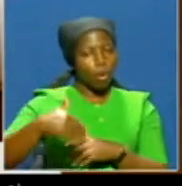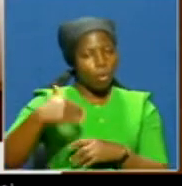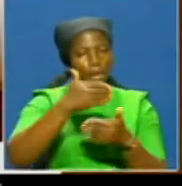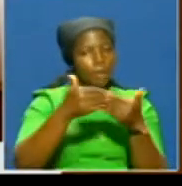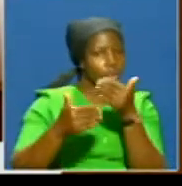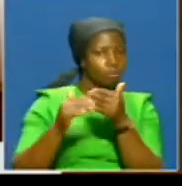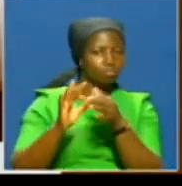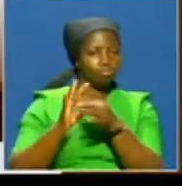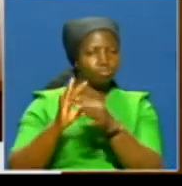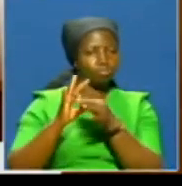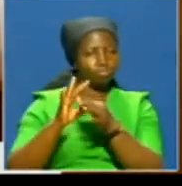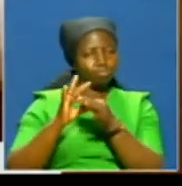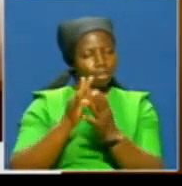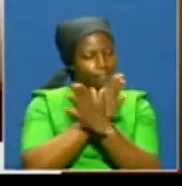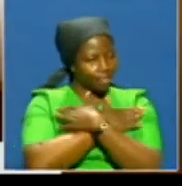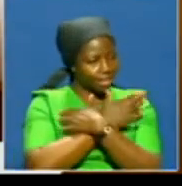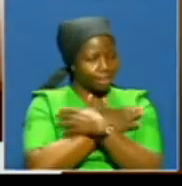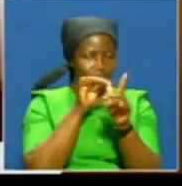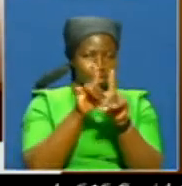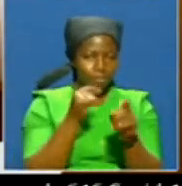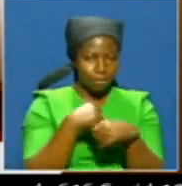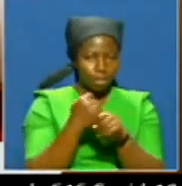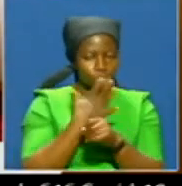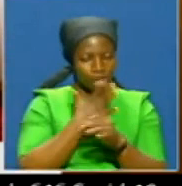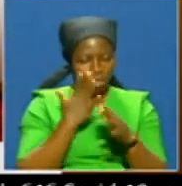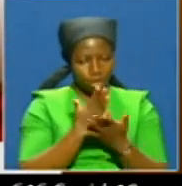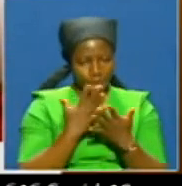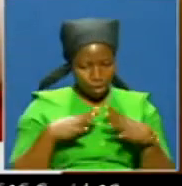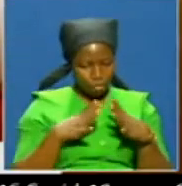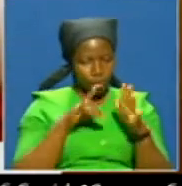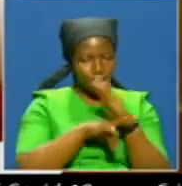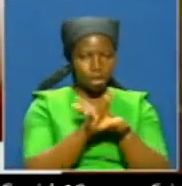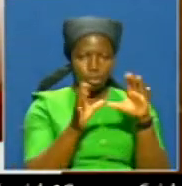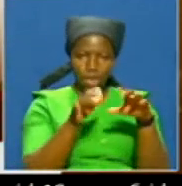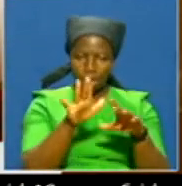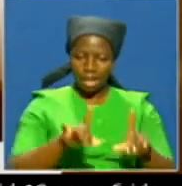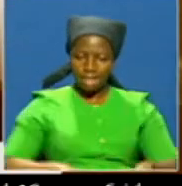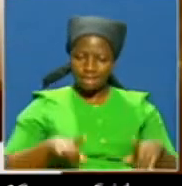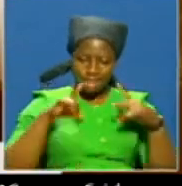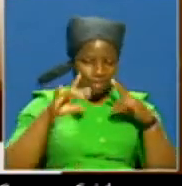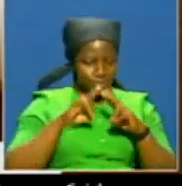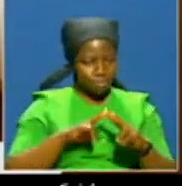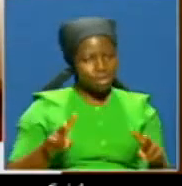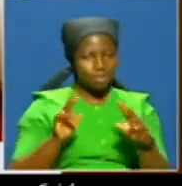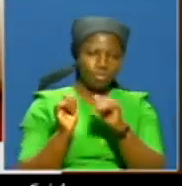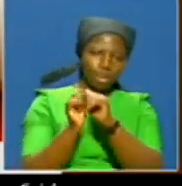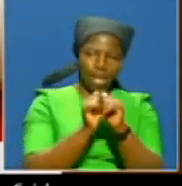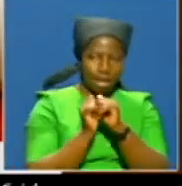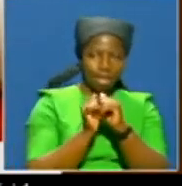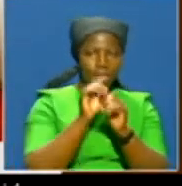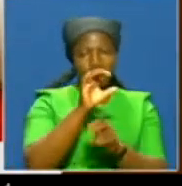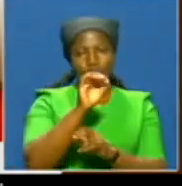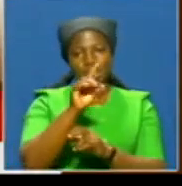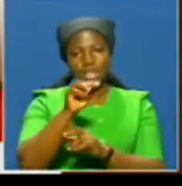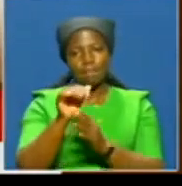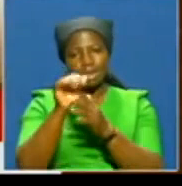friendship which ensured harmony and peace in her community. ODM leader Raila Odinga eulogized Mama